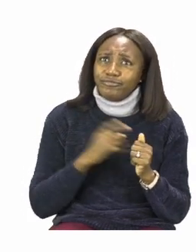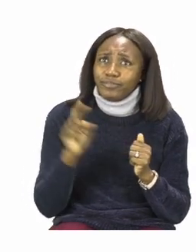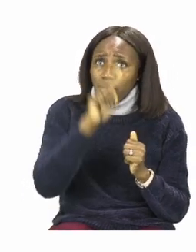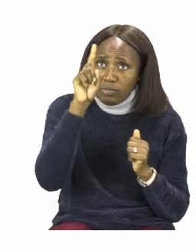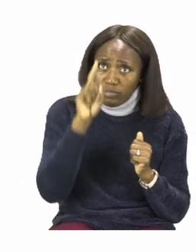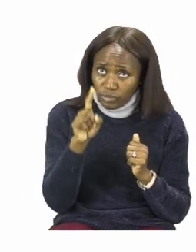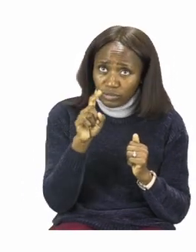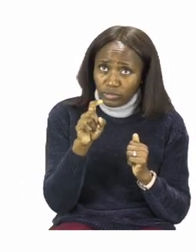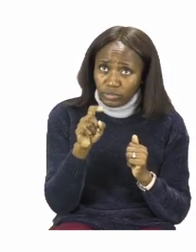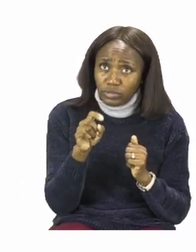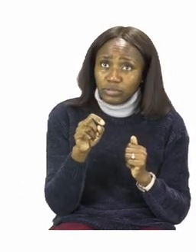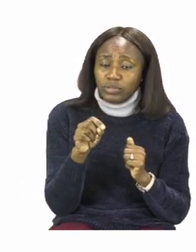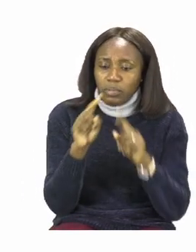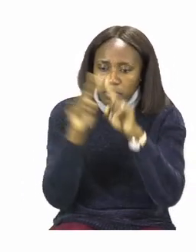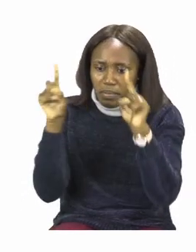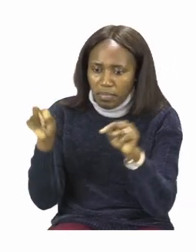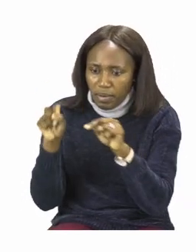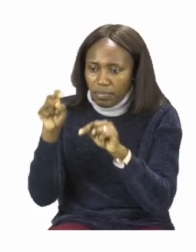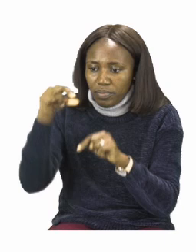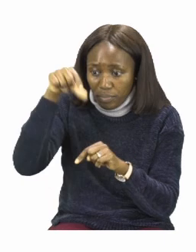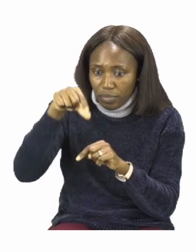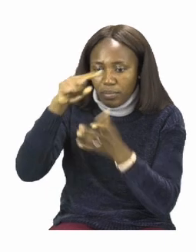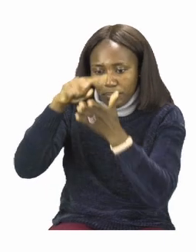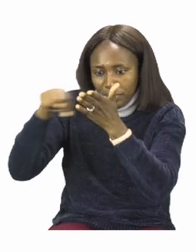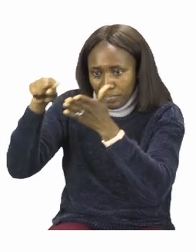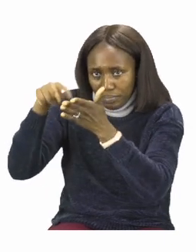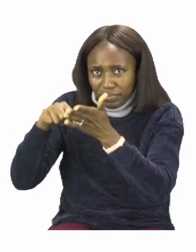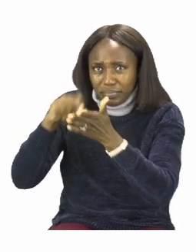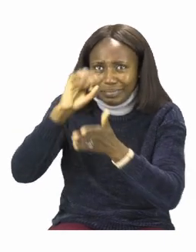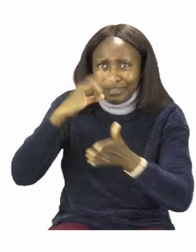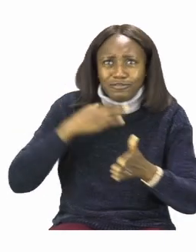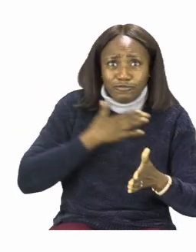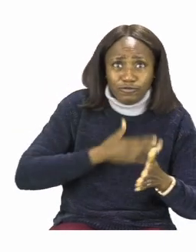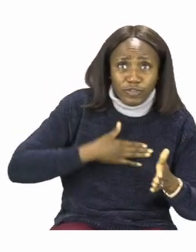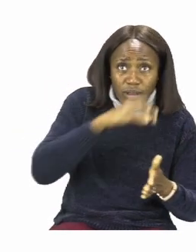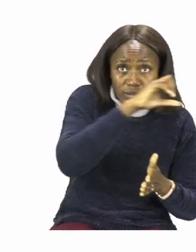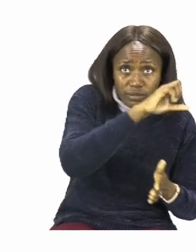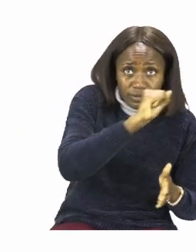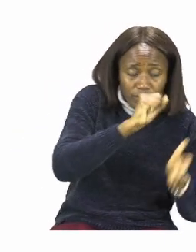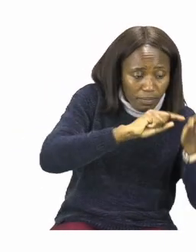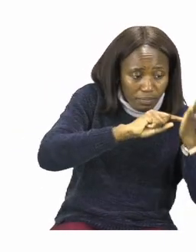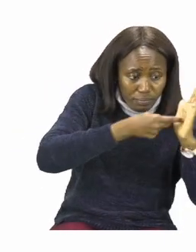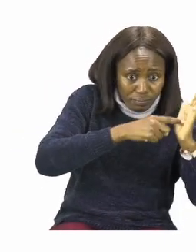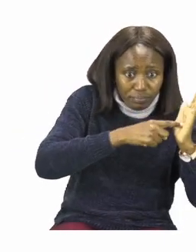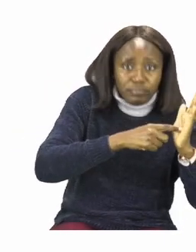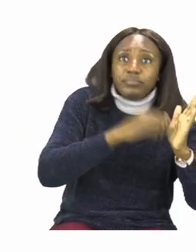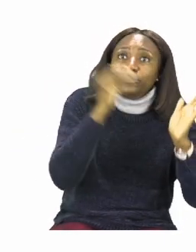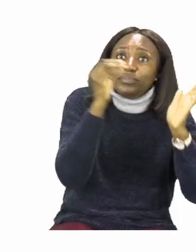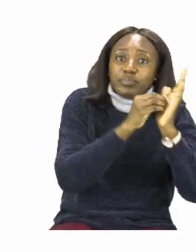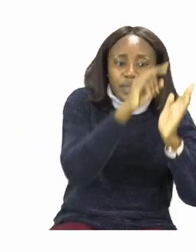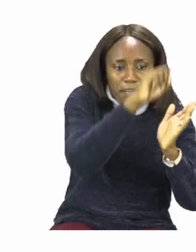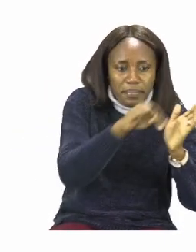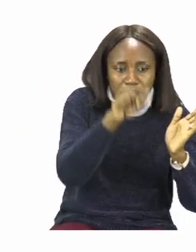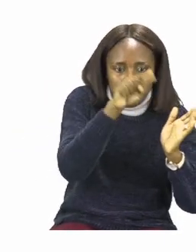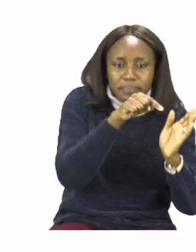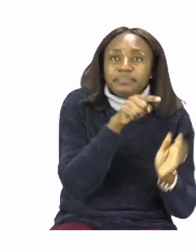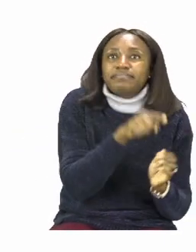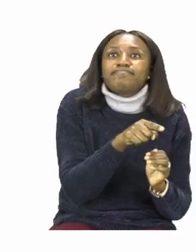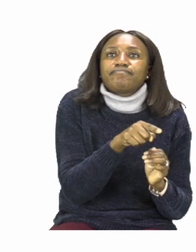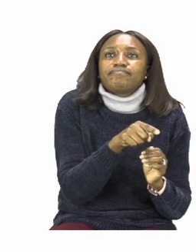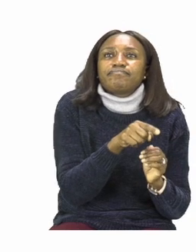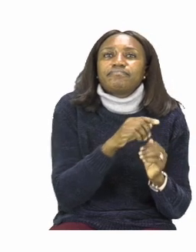a cross in the box for S if it is a statement. And if it